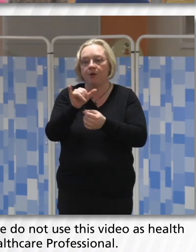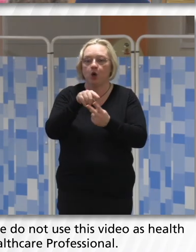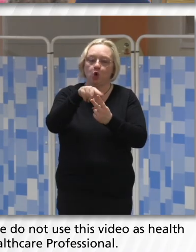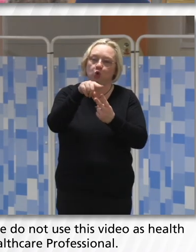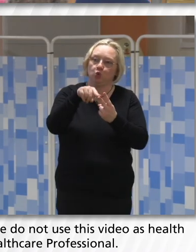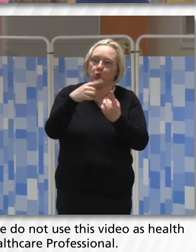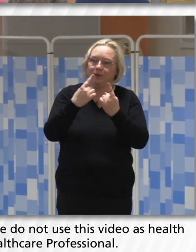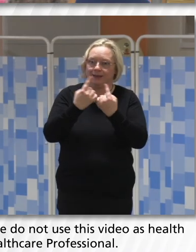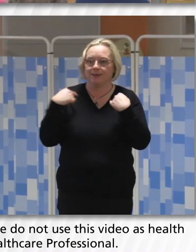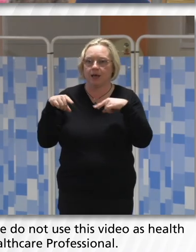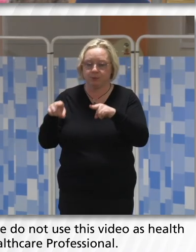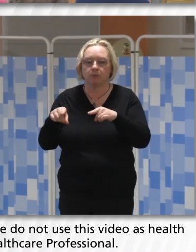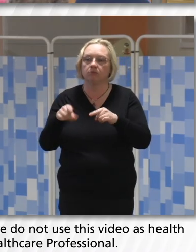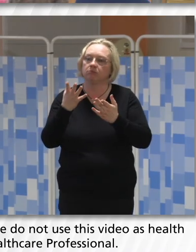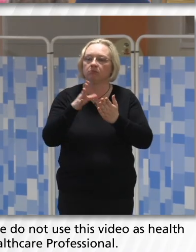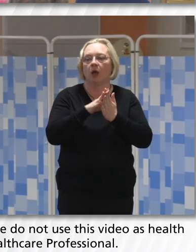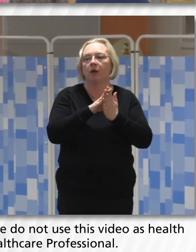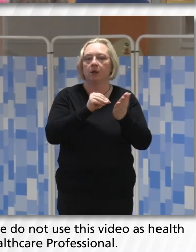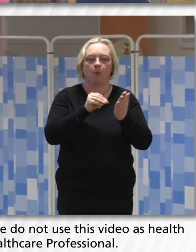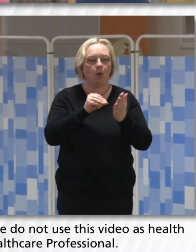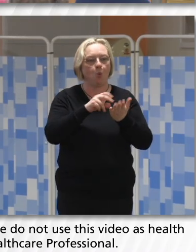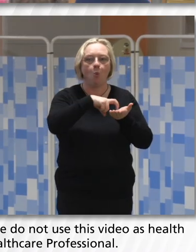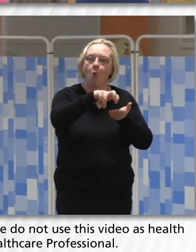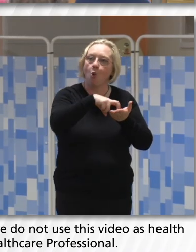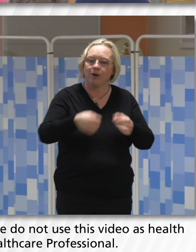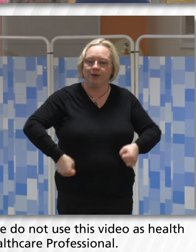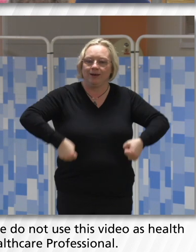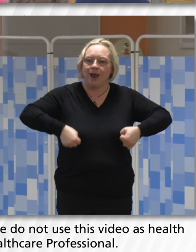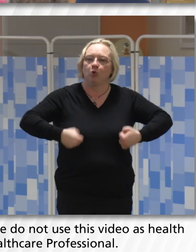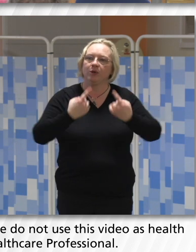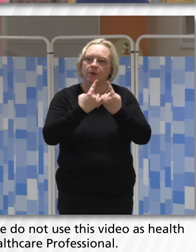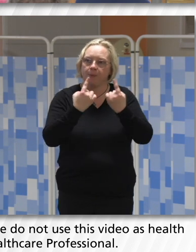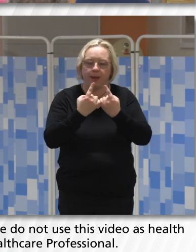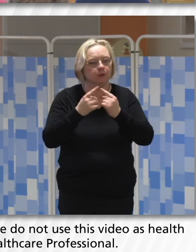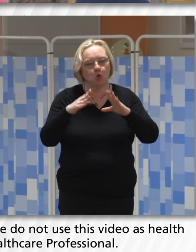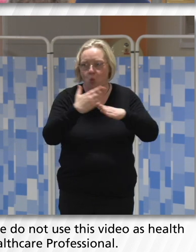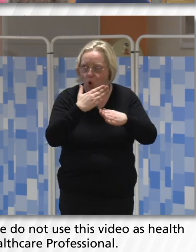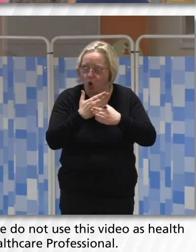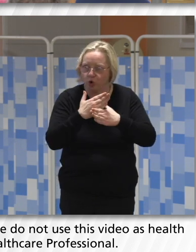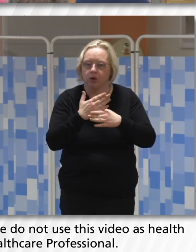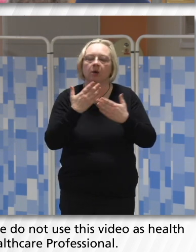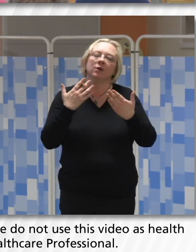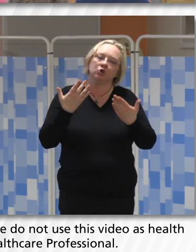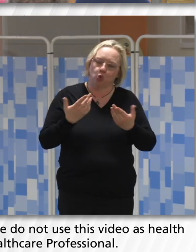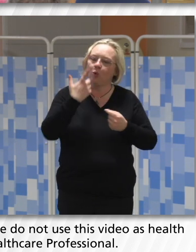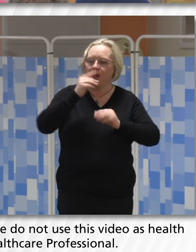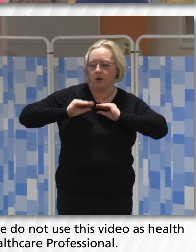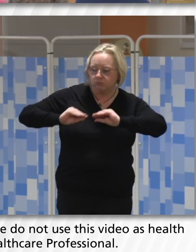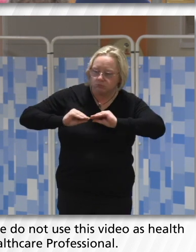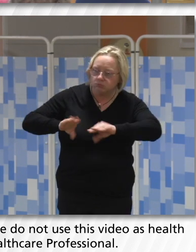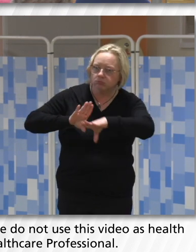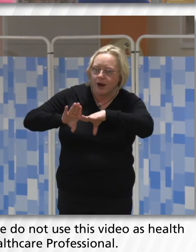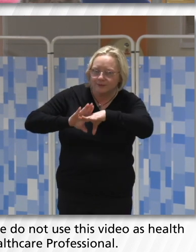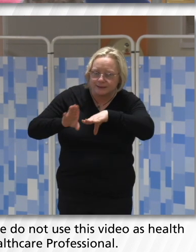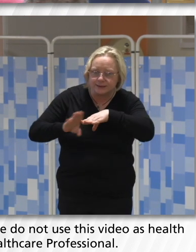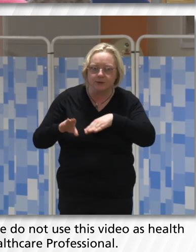So sometimes walking and carrying something means that the walking isn't so good, but we can train that. Or if it's dangerous, we